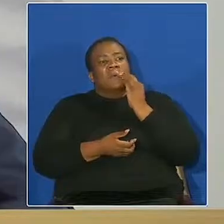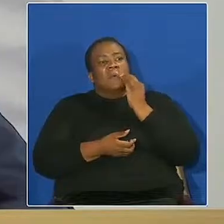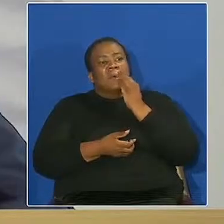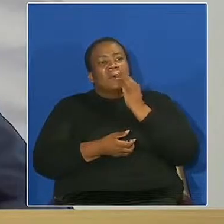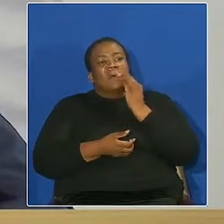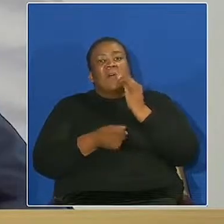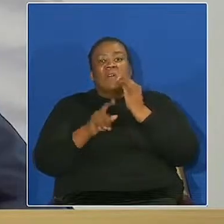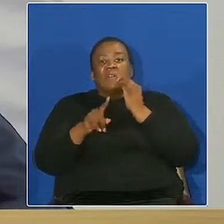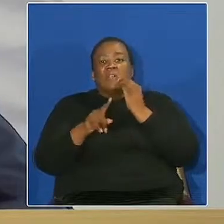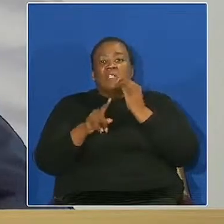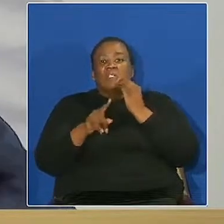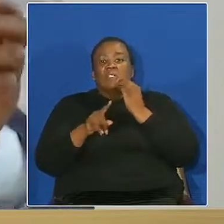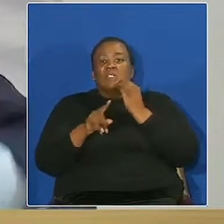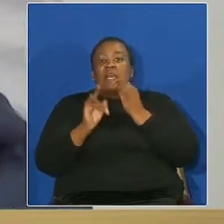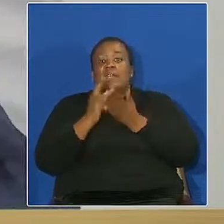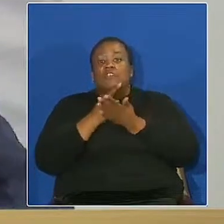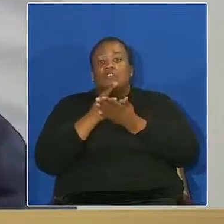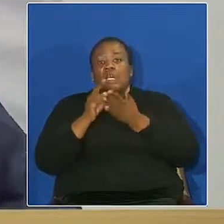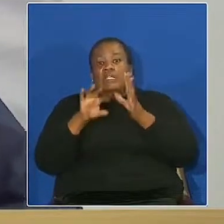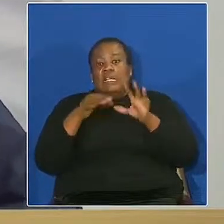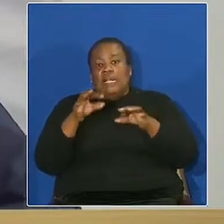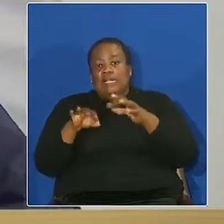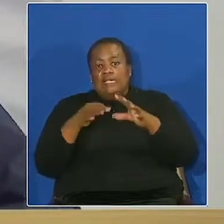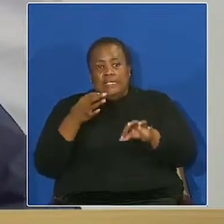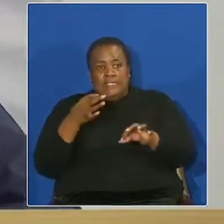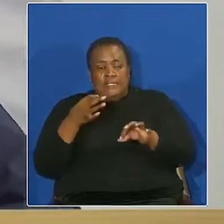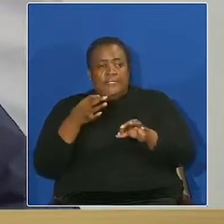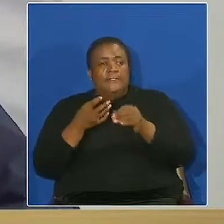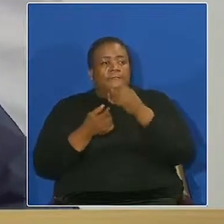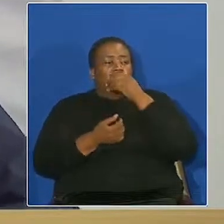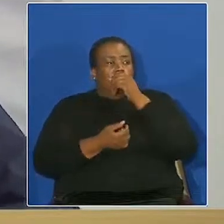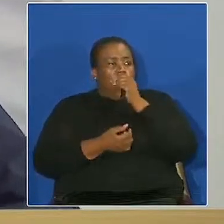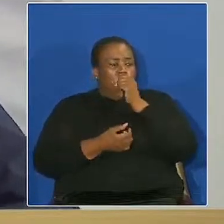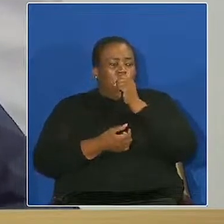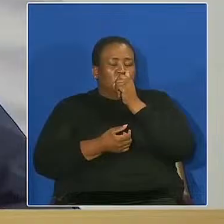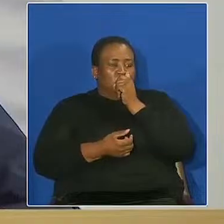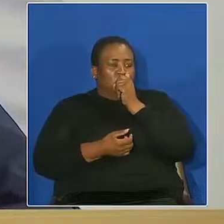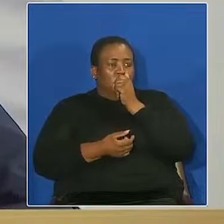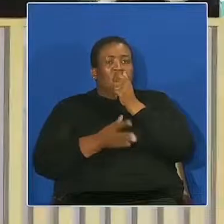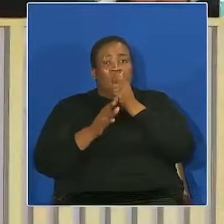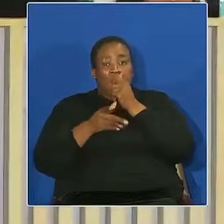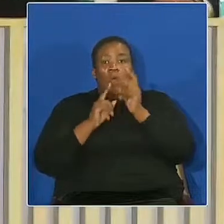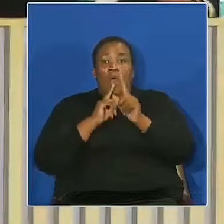chat analysis that will talk to that specific part.